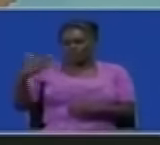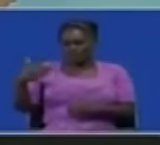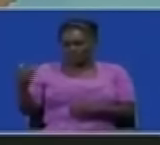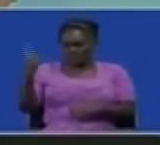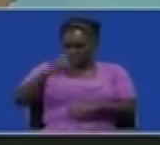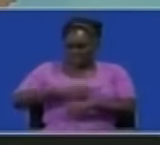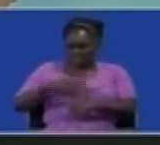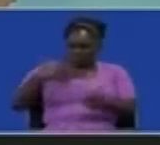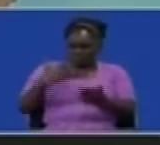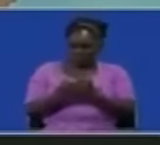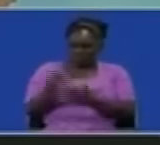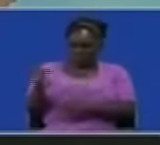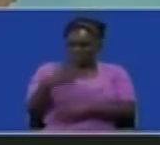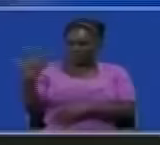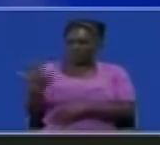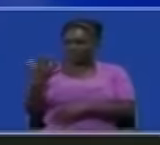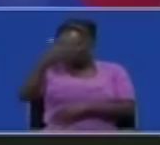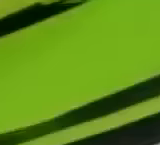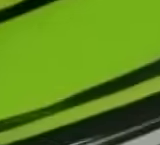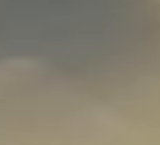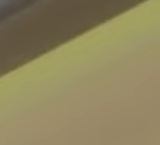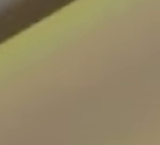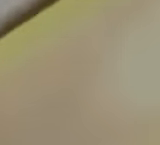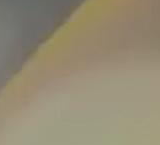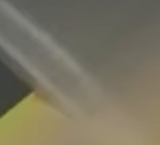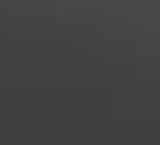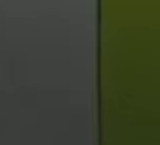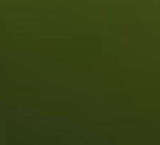until this date. That's lest we forget tonight.